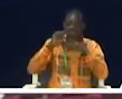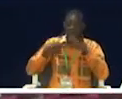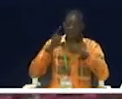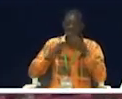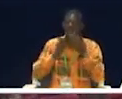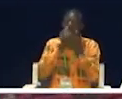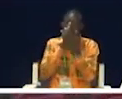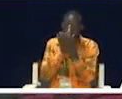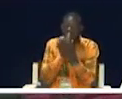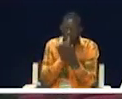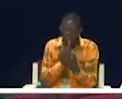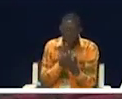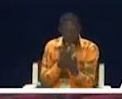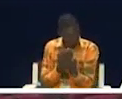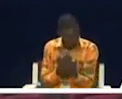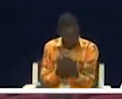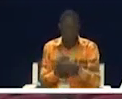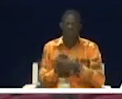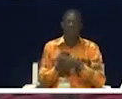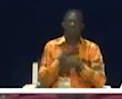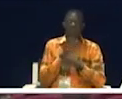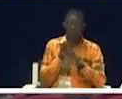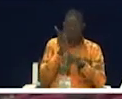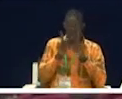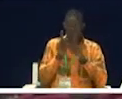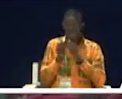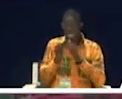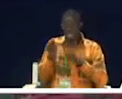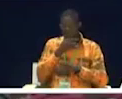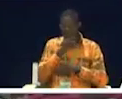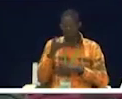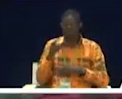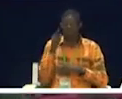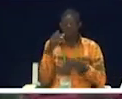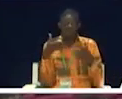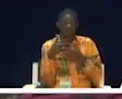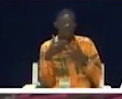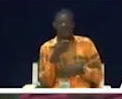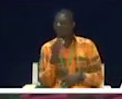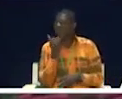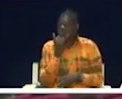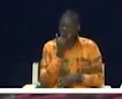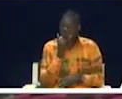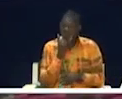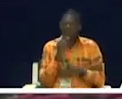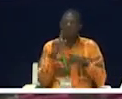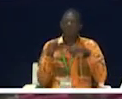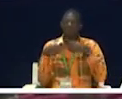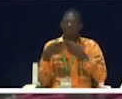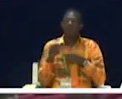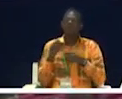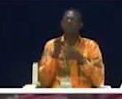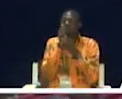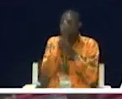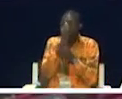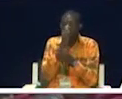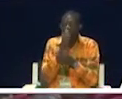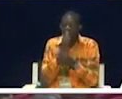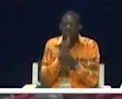wait. When people have gone ahead of you and you're afraid, hey, go and what? Go and